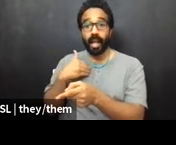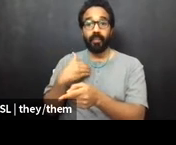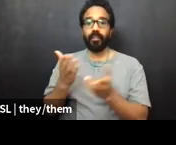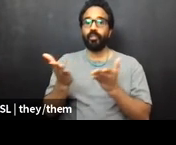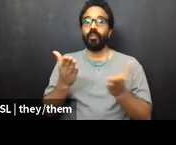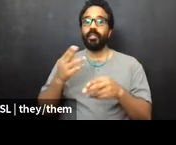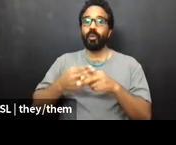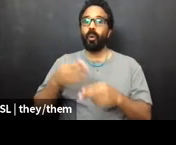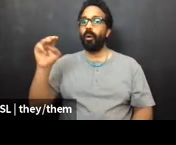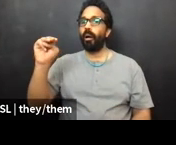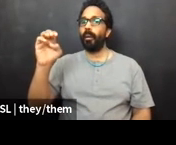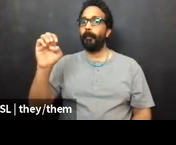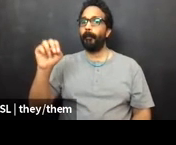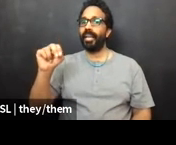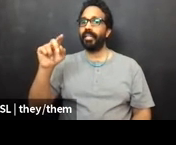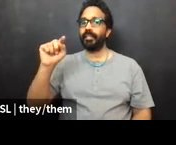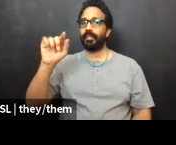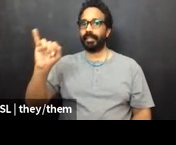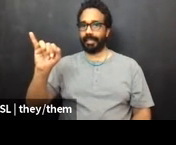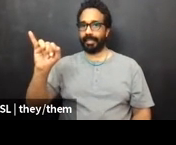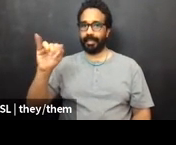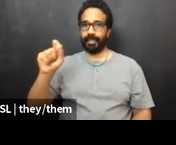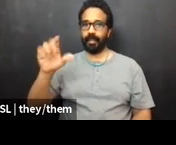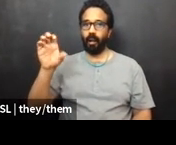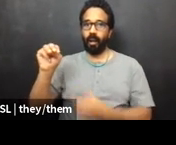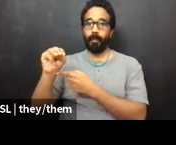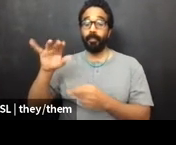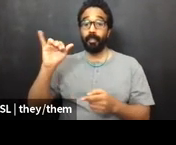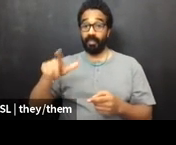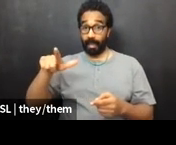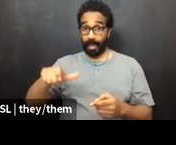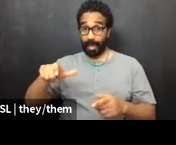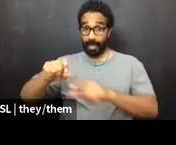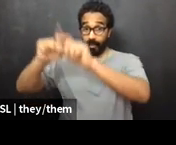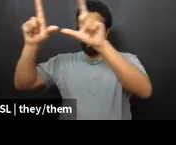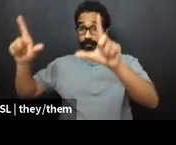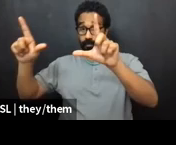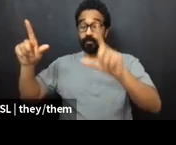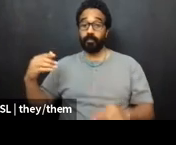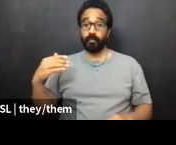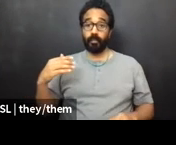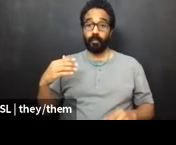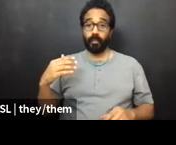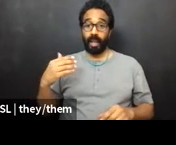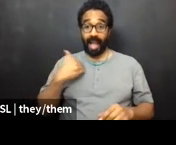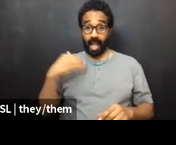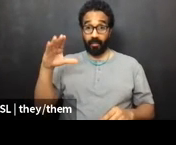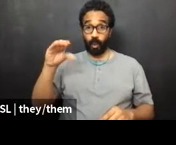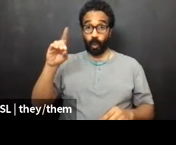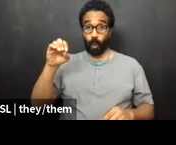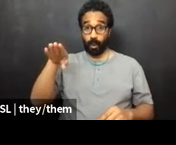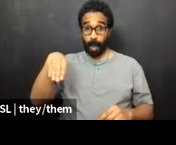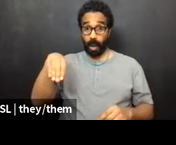that's where you'll input the word, and the code is the number just beneath that link. So please click that link and you can submit